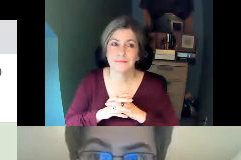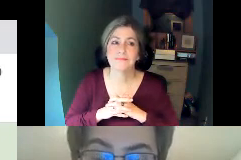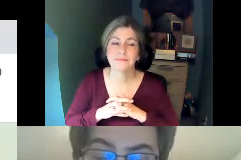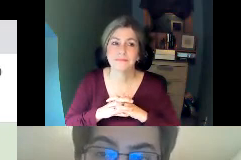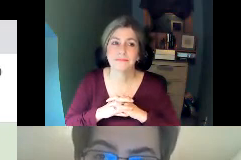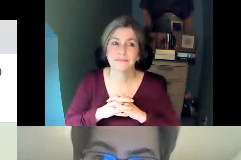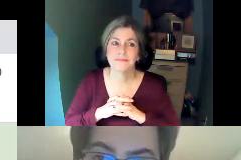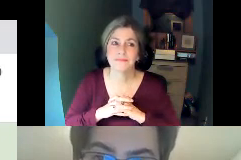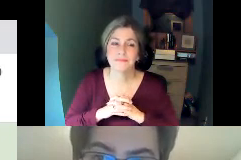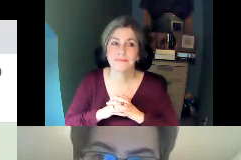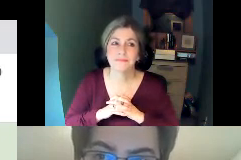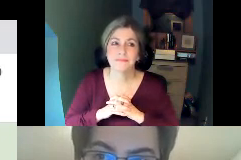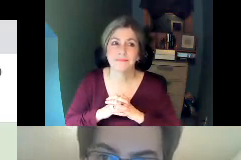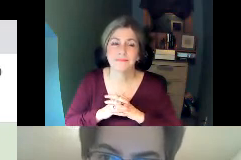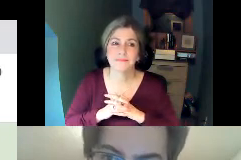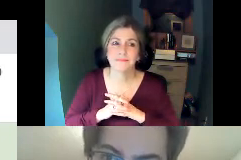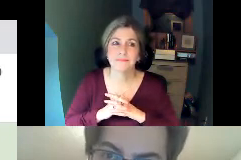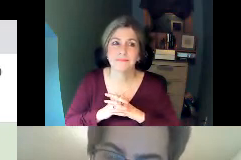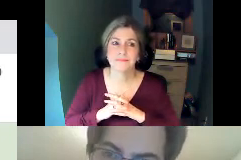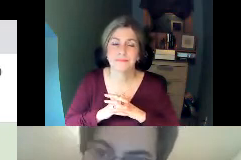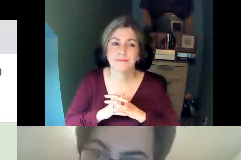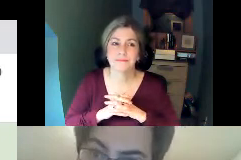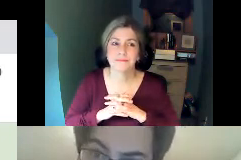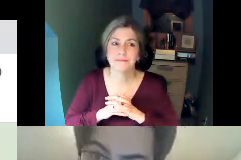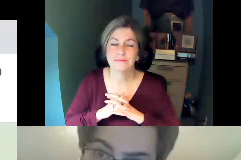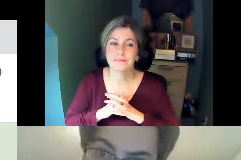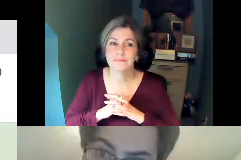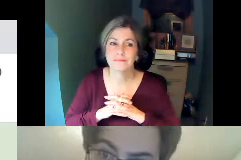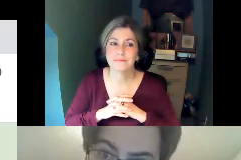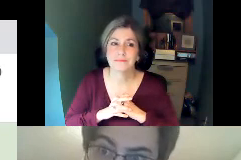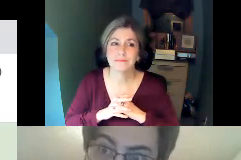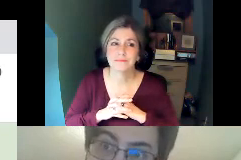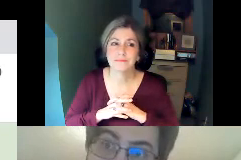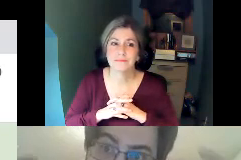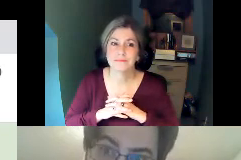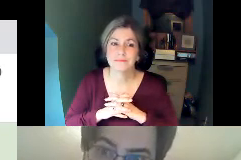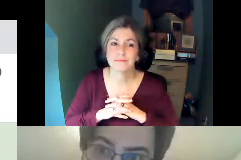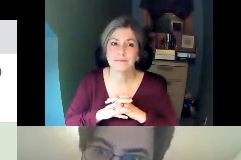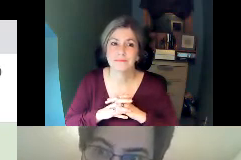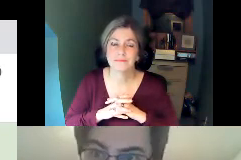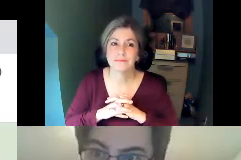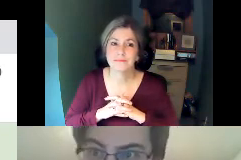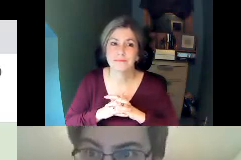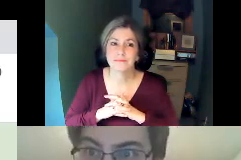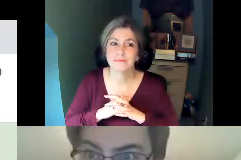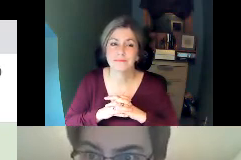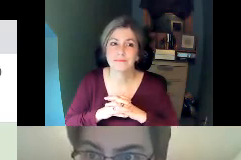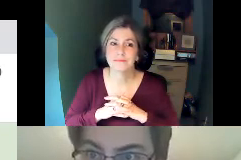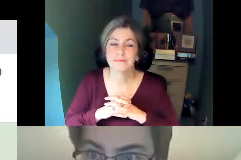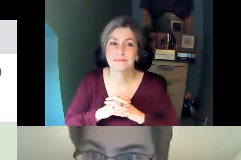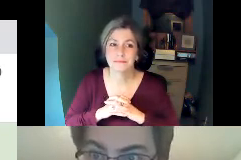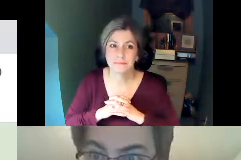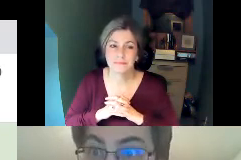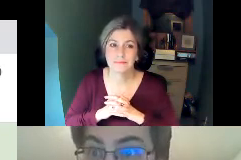for. They want to make sure they're including in the FAFSA calculation all of the assets that the family has